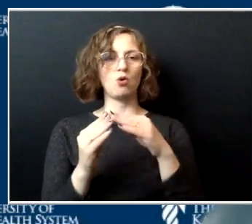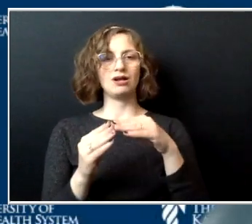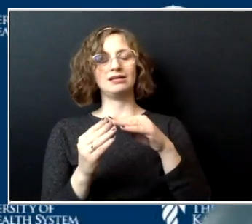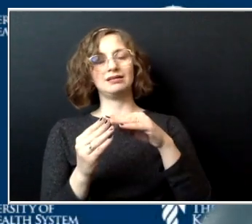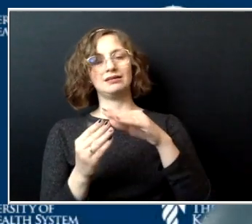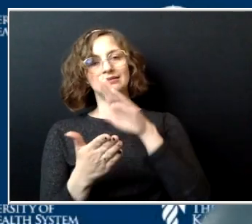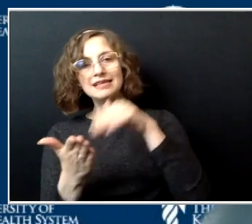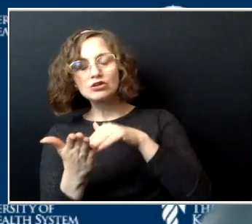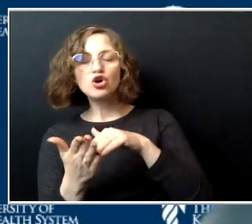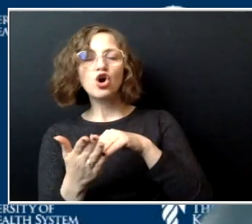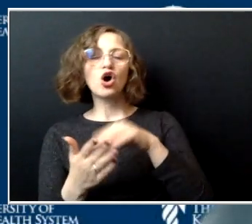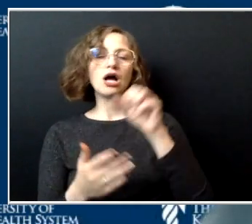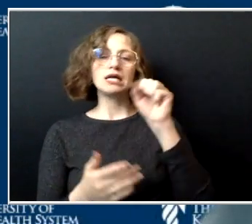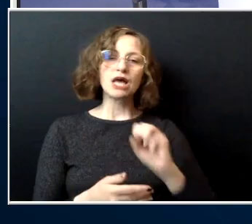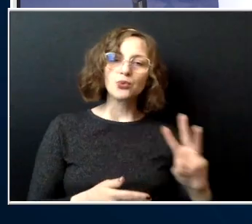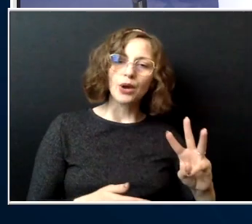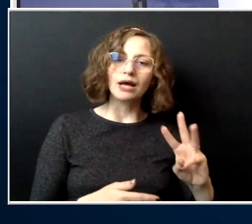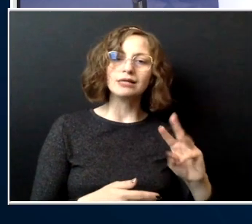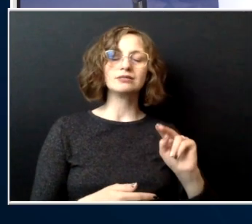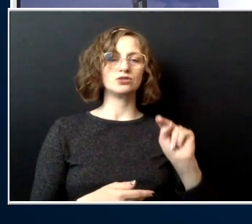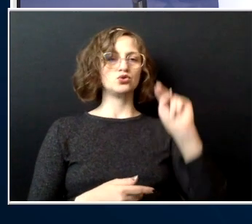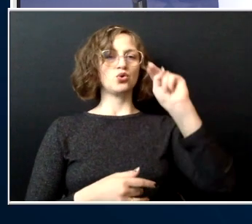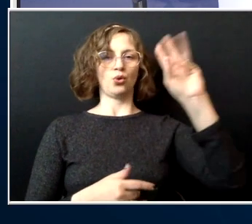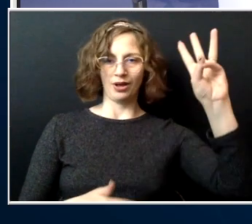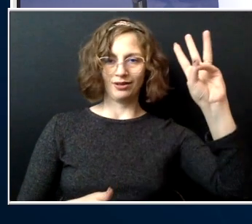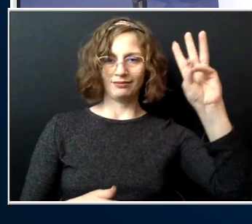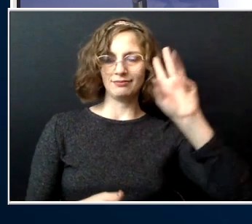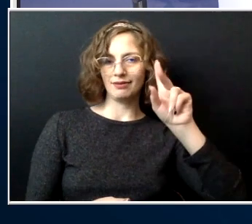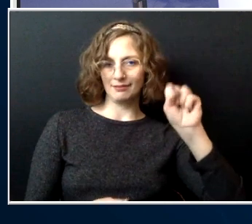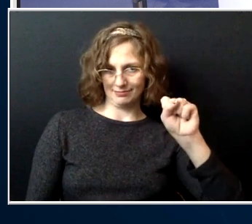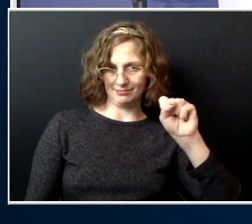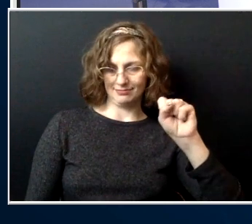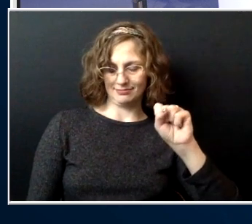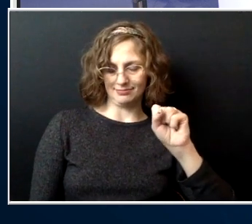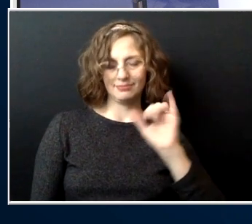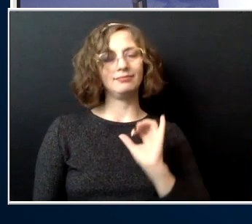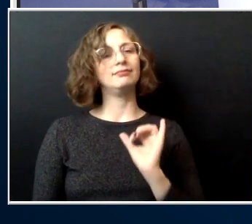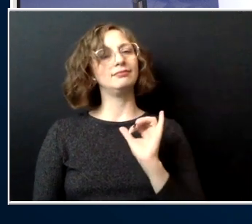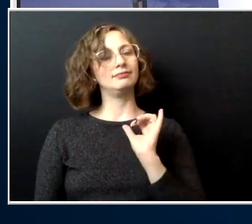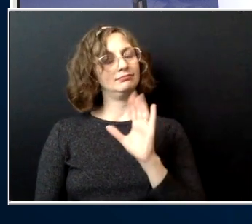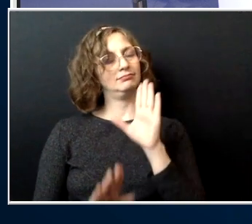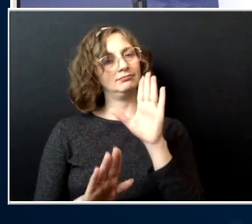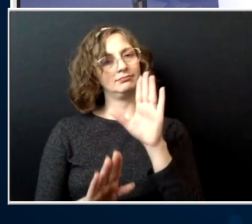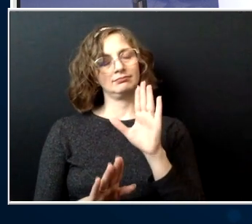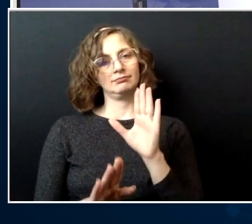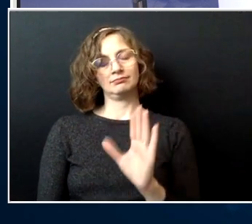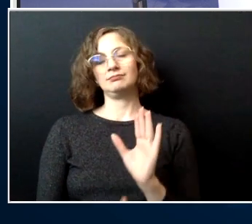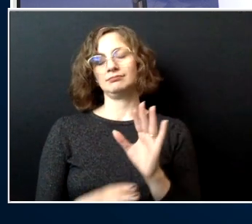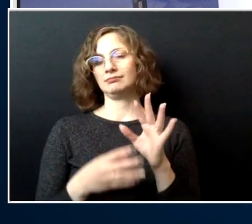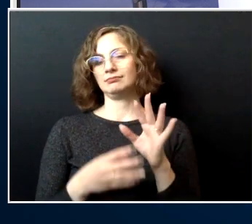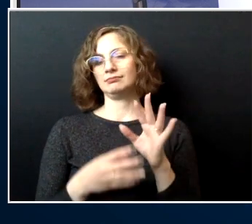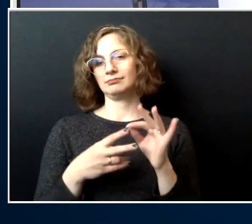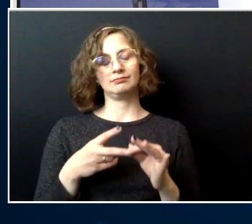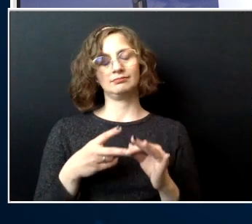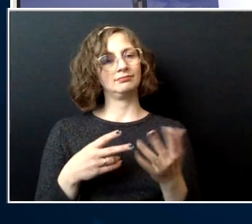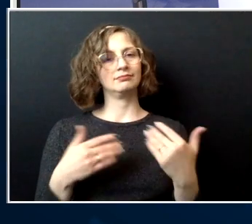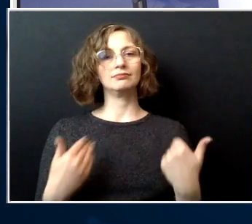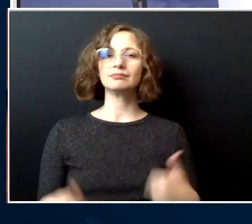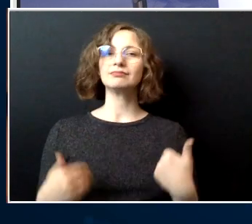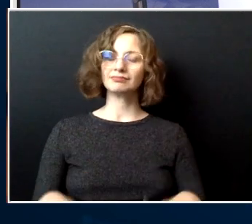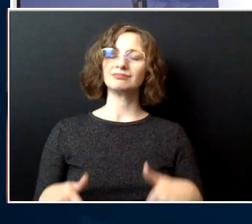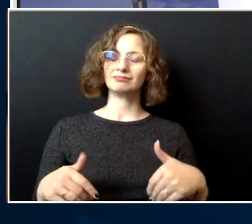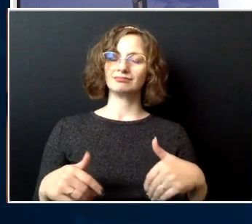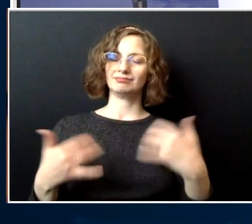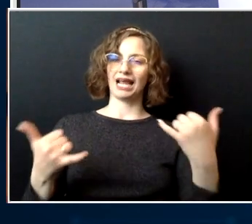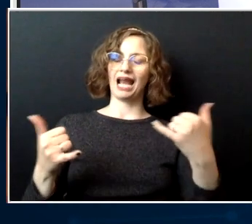northwest Kansas as well. Yeah, that sounds like an outstanding alternative. All right, this is a pretty amazing program so far that